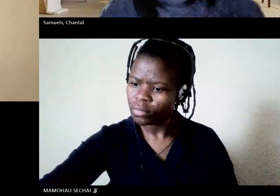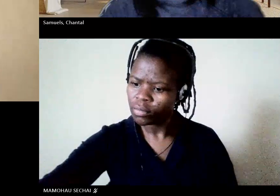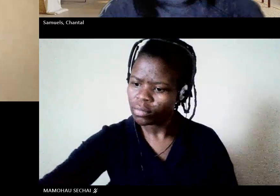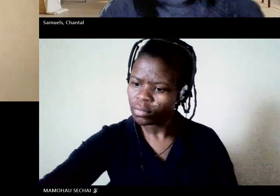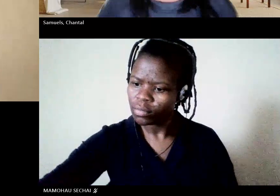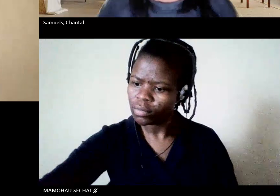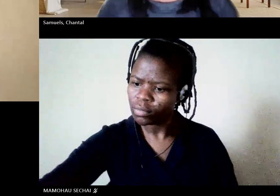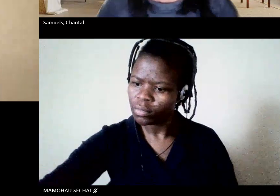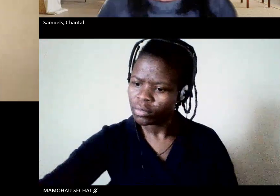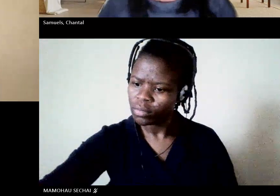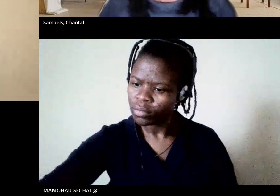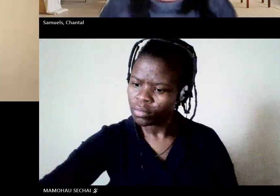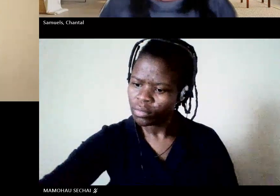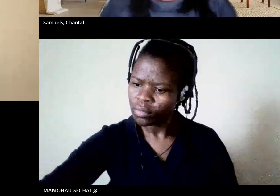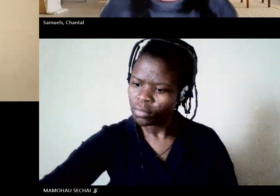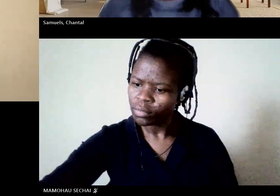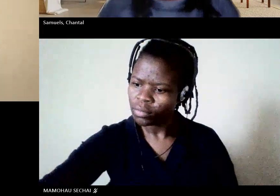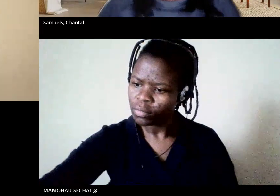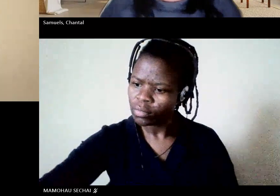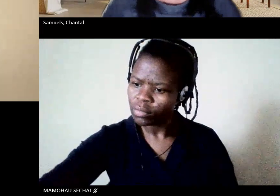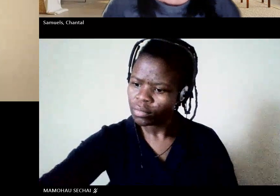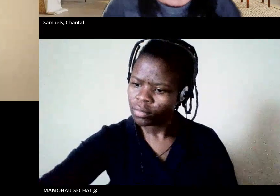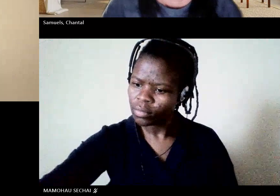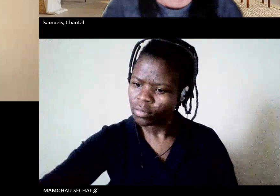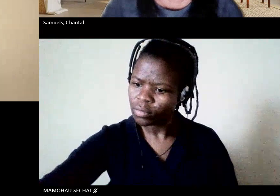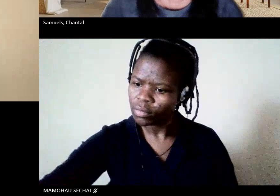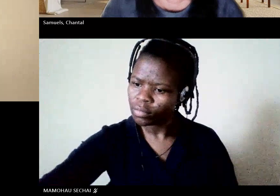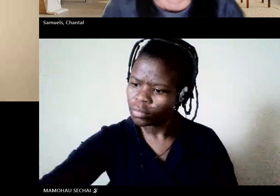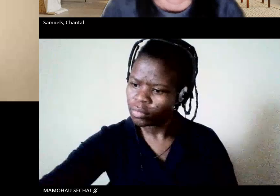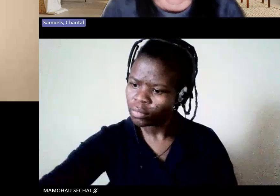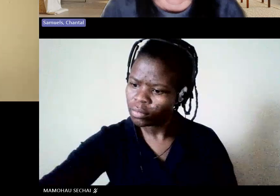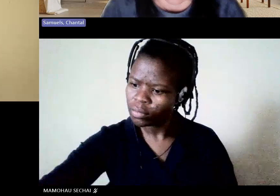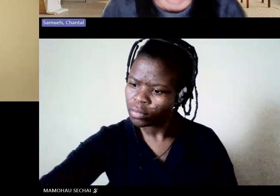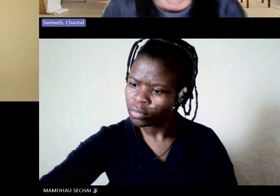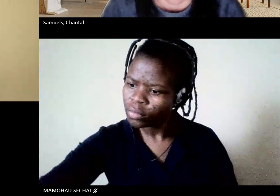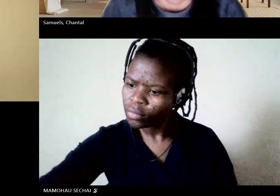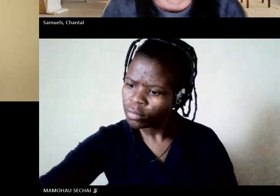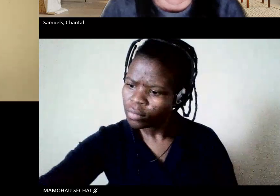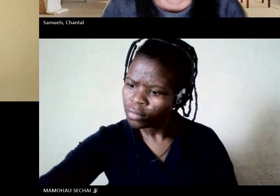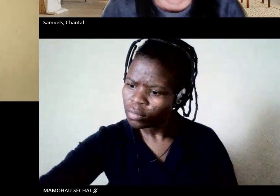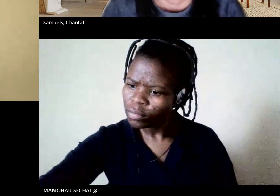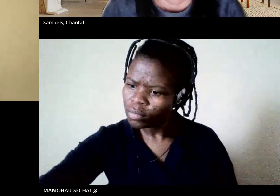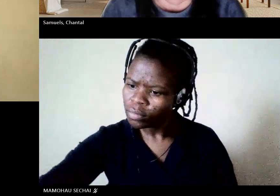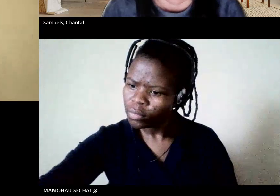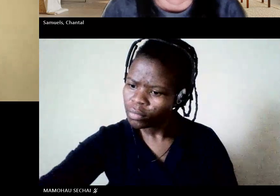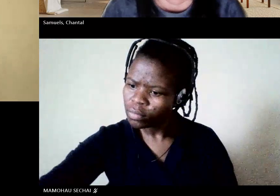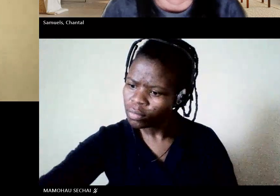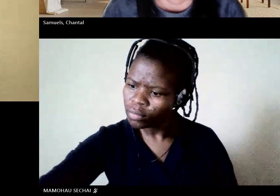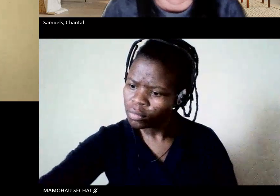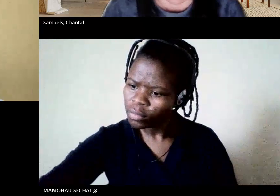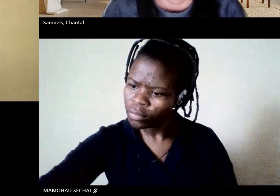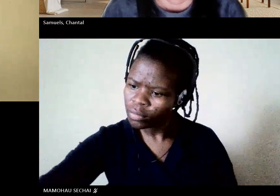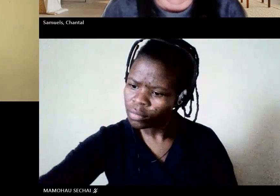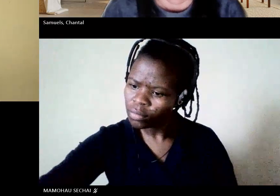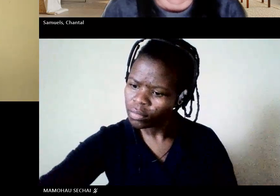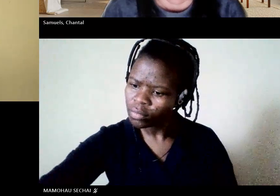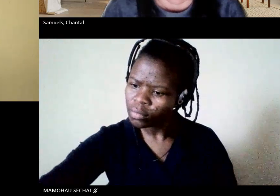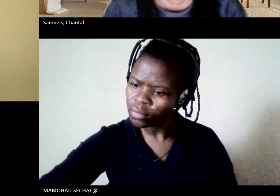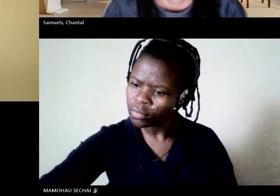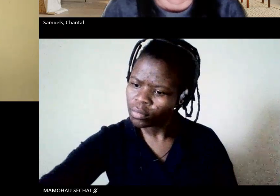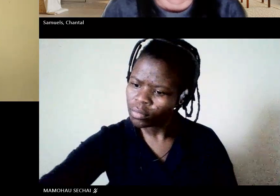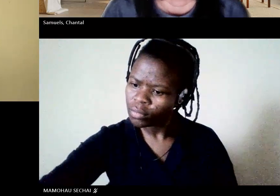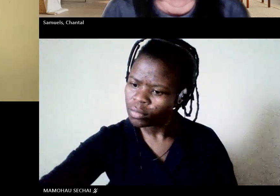support structures for that student. Yeah, so very, very true. Then Kelebuhile says,